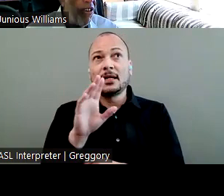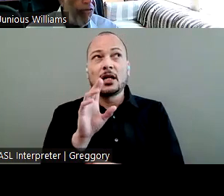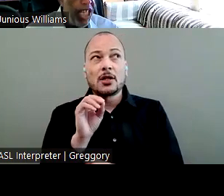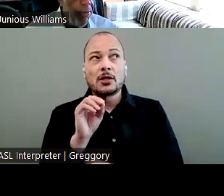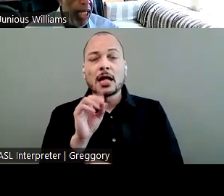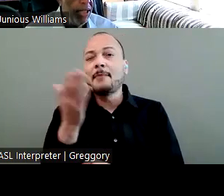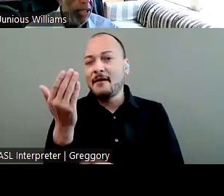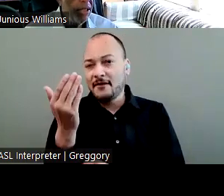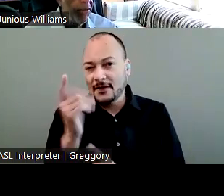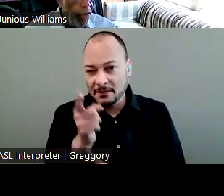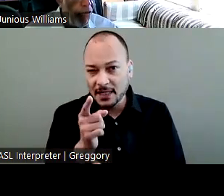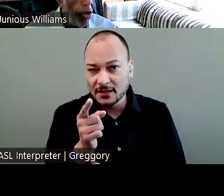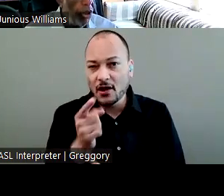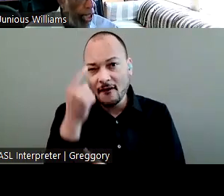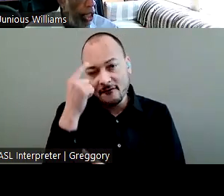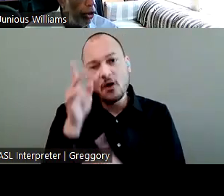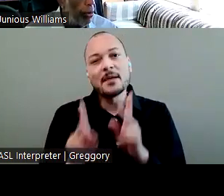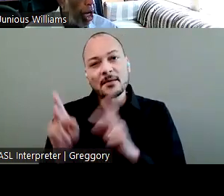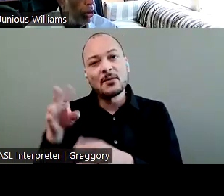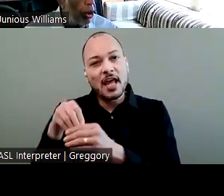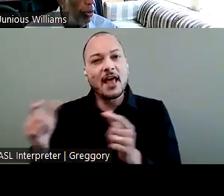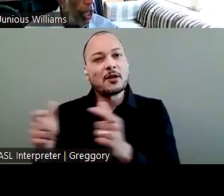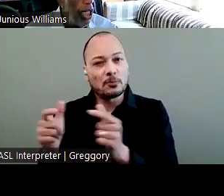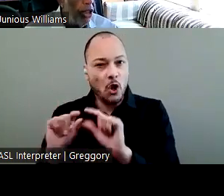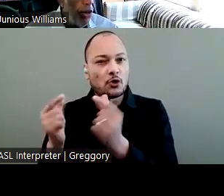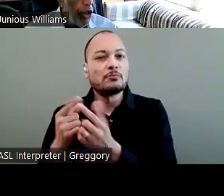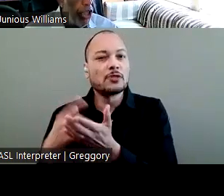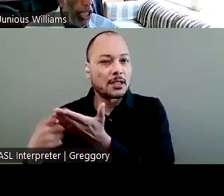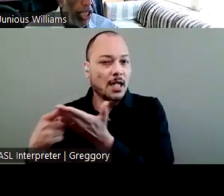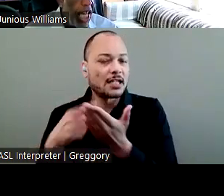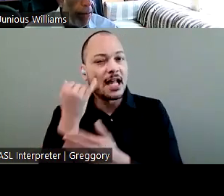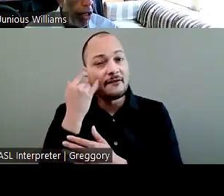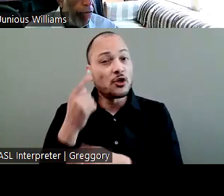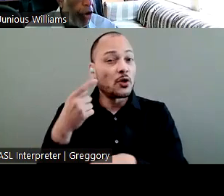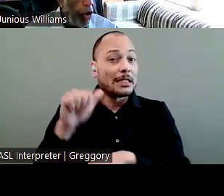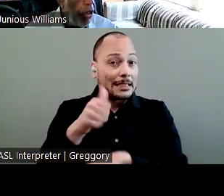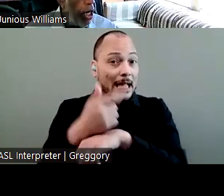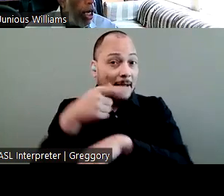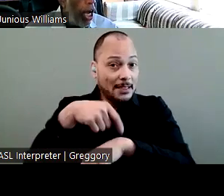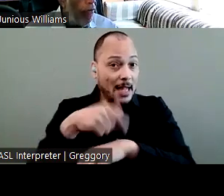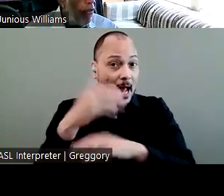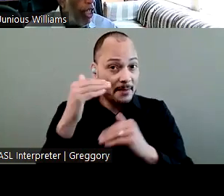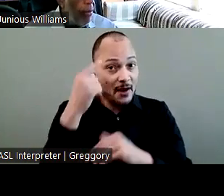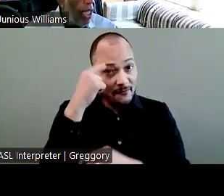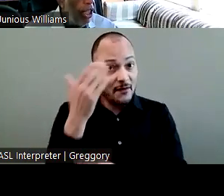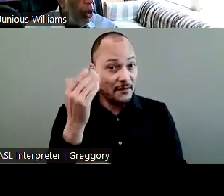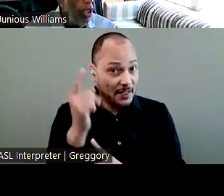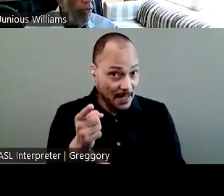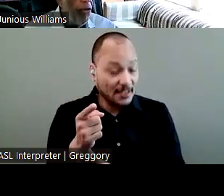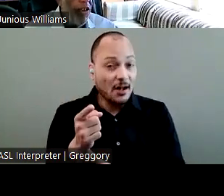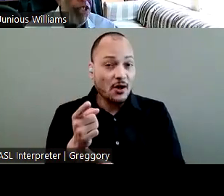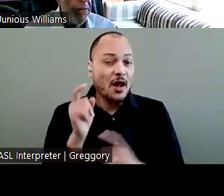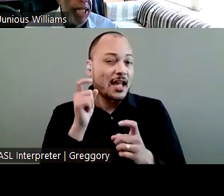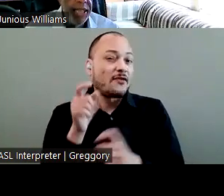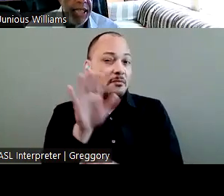give 15 minutes for folks in those small groups. So if you'll set the timer for 15 minutes, we'll give